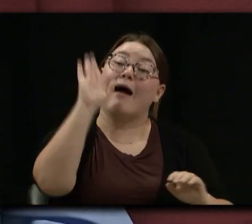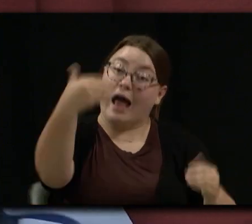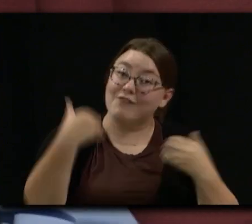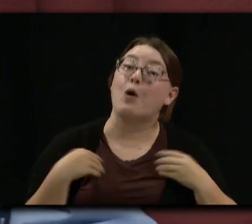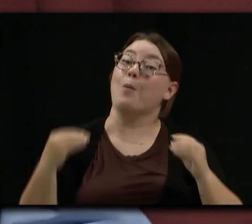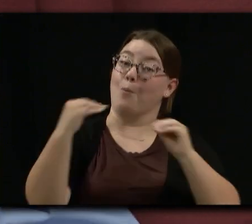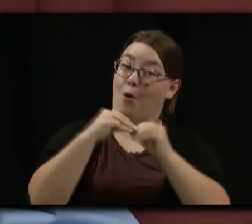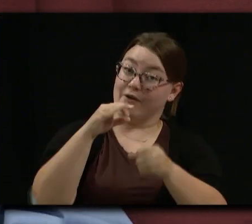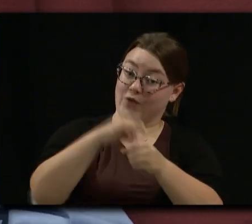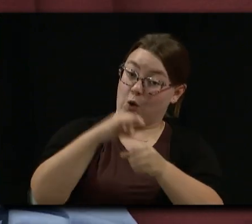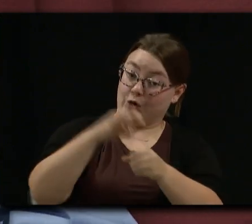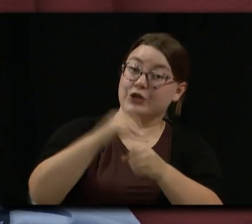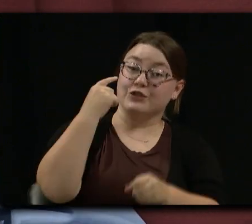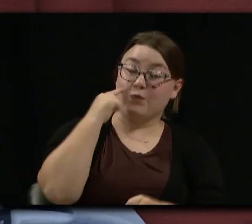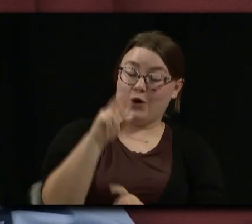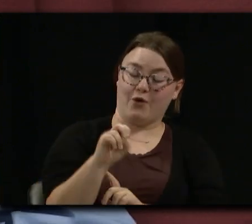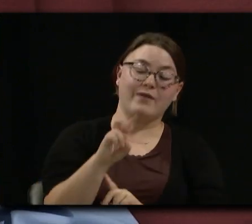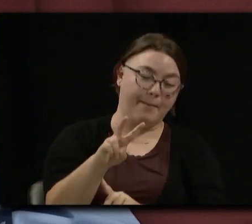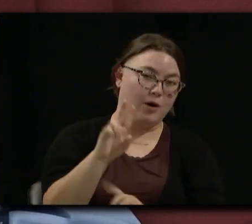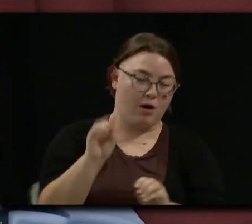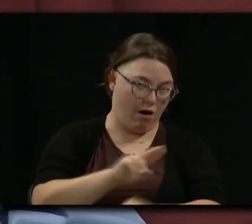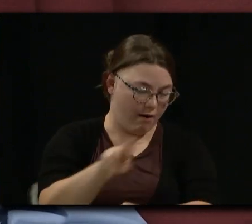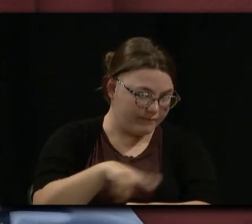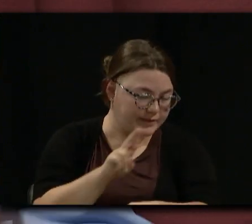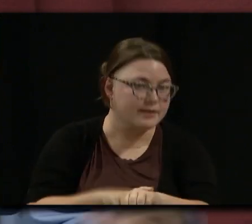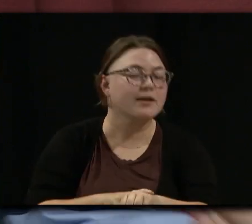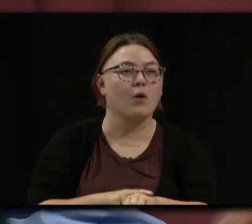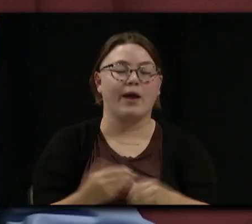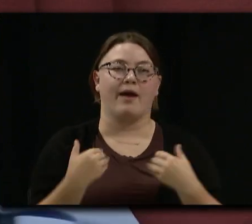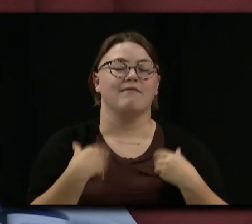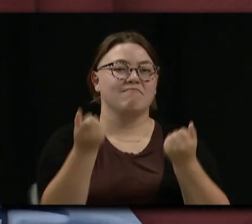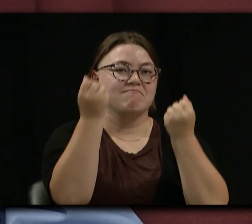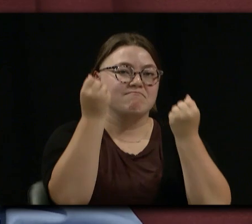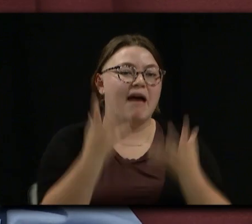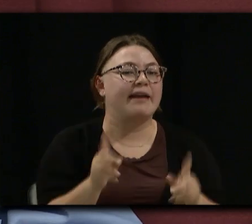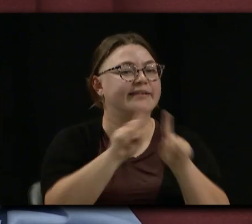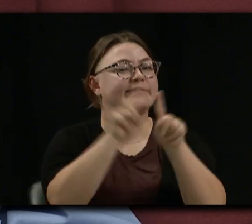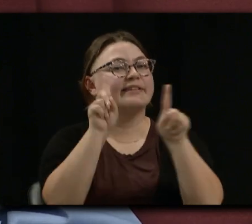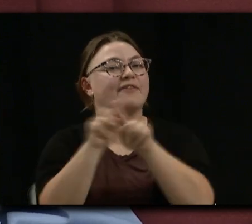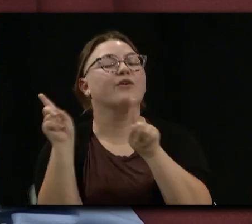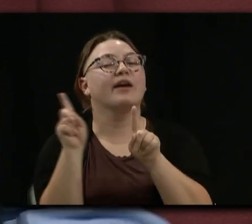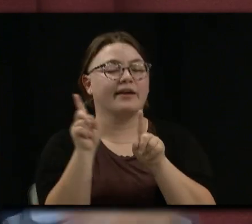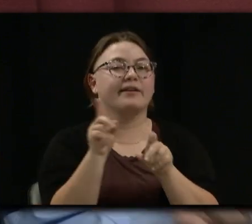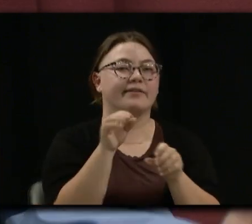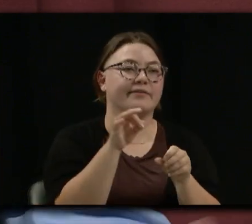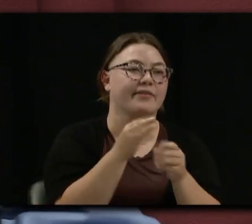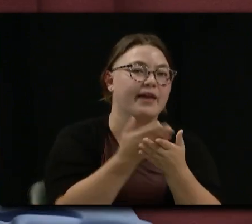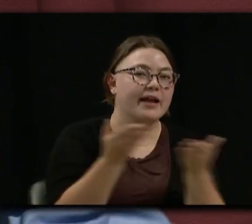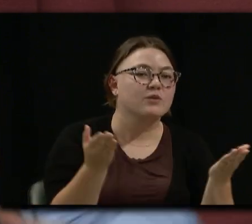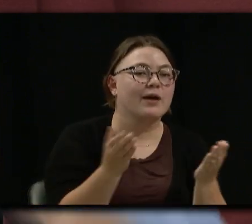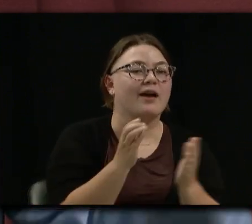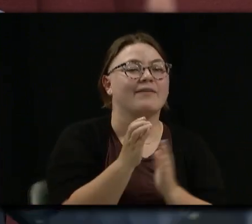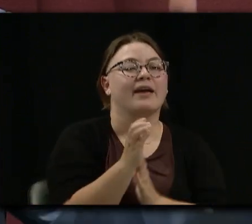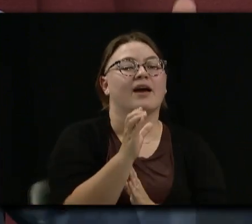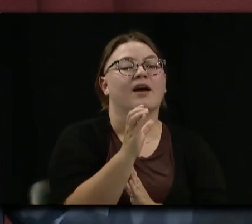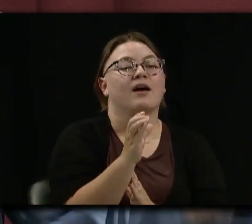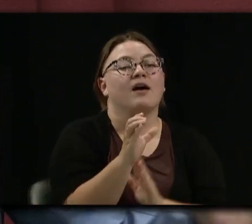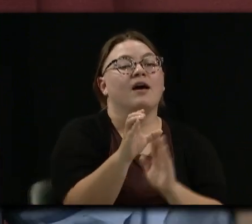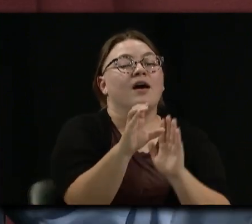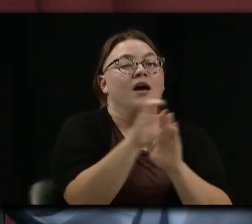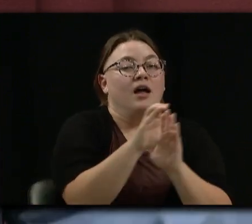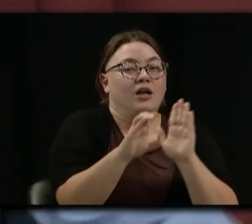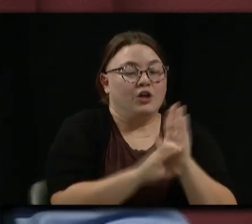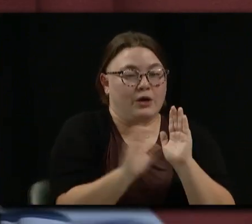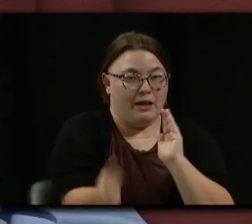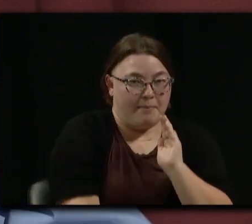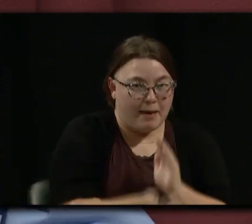for sure. For November, there's a lot of issues out there. You have a constitutional amendment on issue 1. You have a state statute